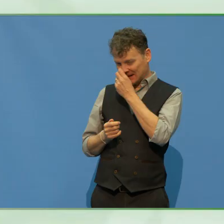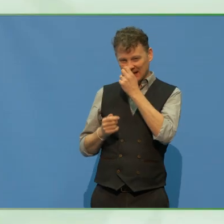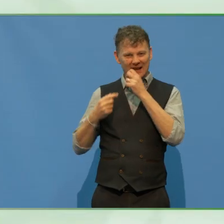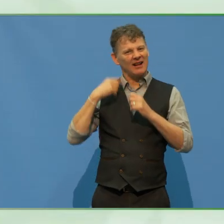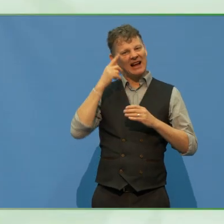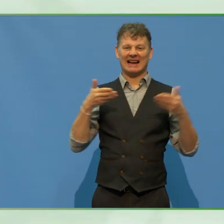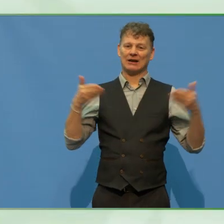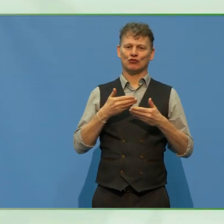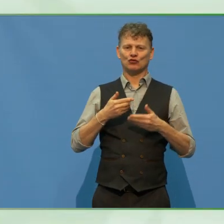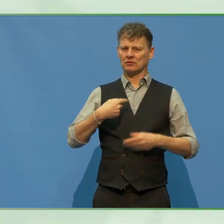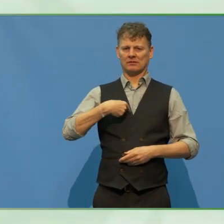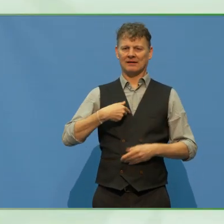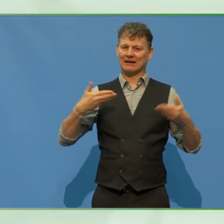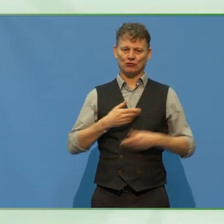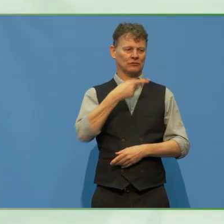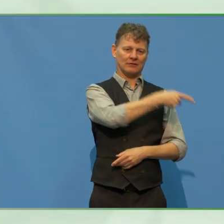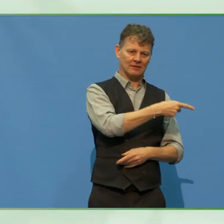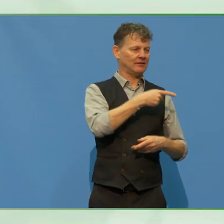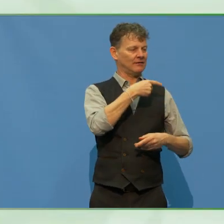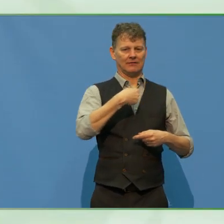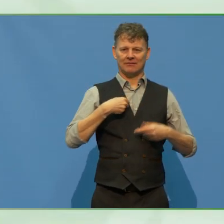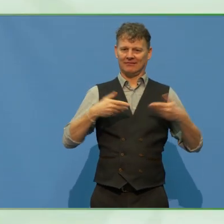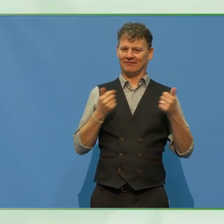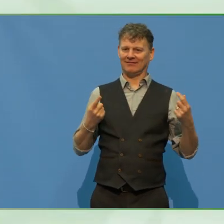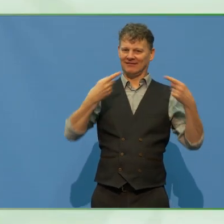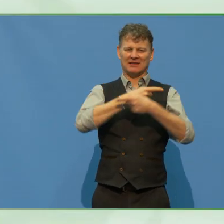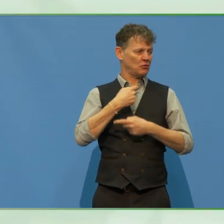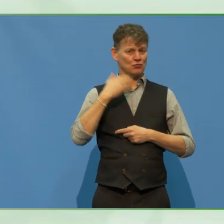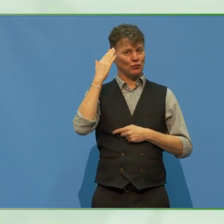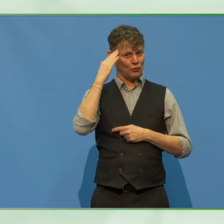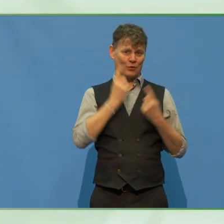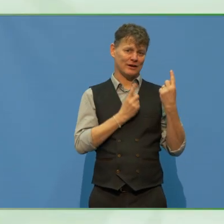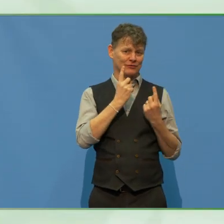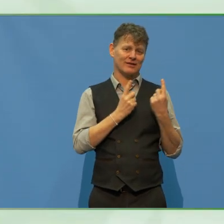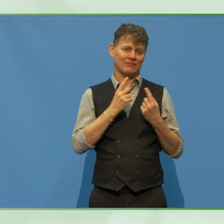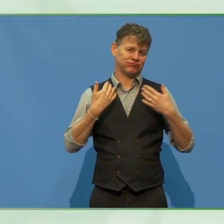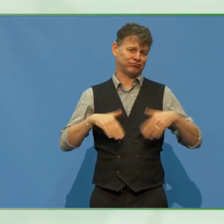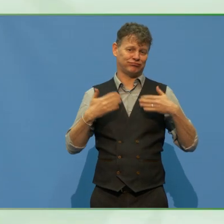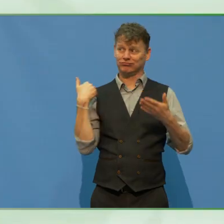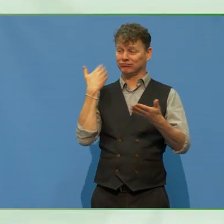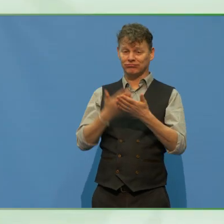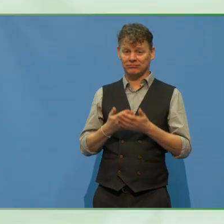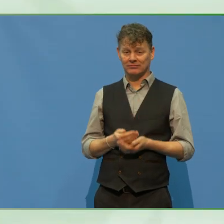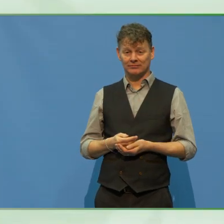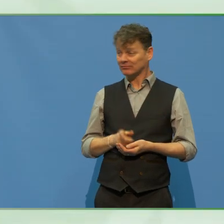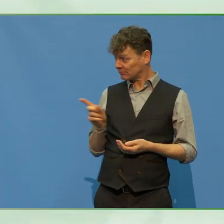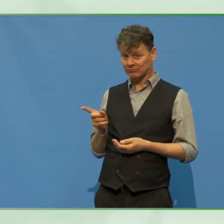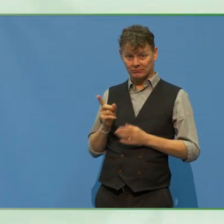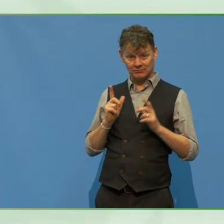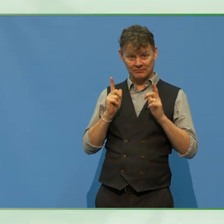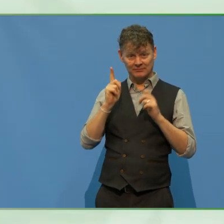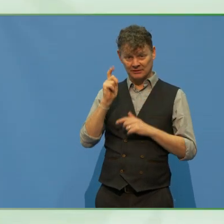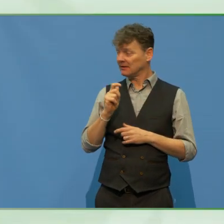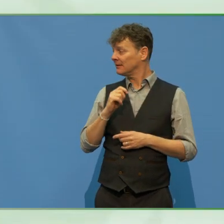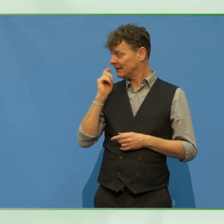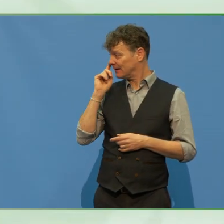would be fun because we have known each other a long time. Yeah. Do you want to start? Sure. I'm going to start